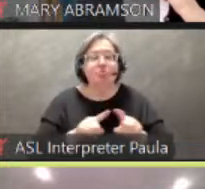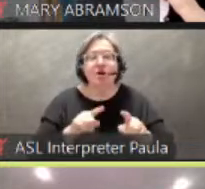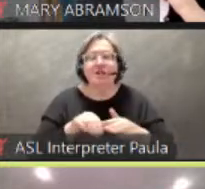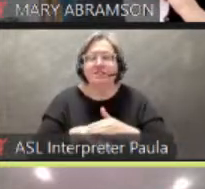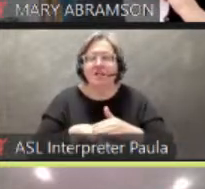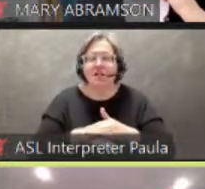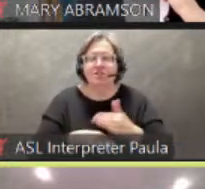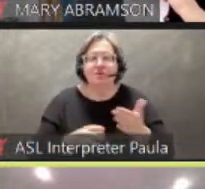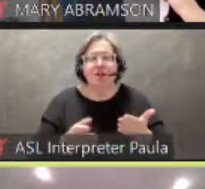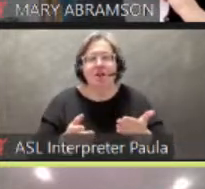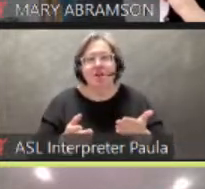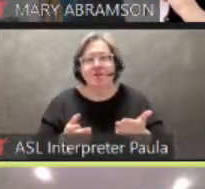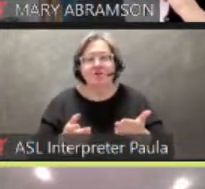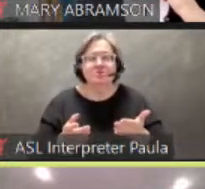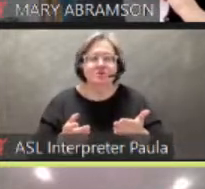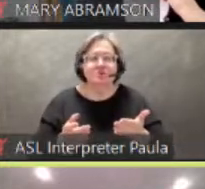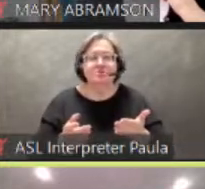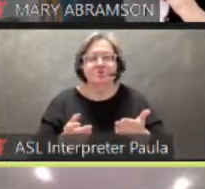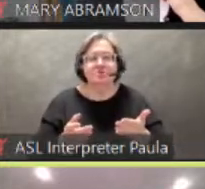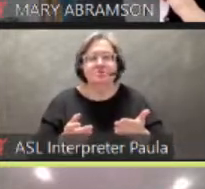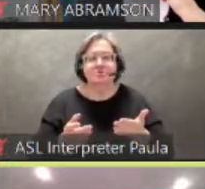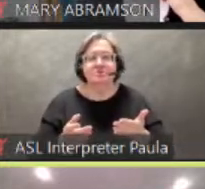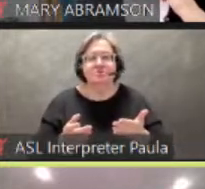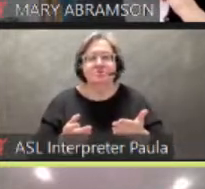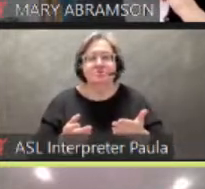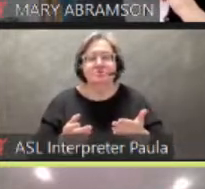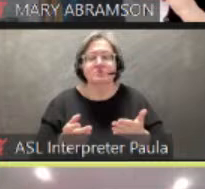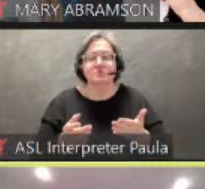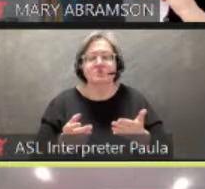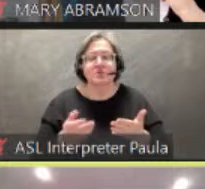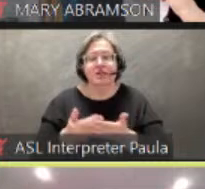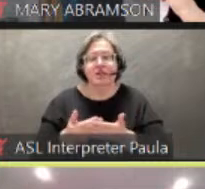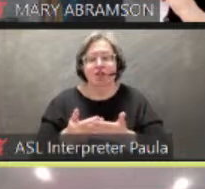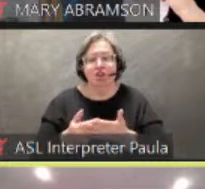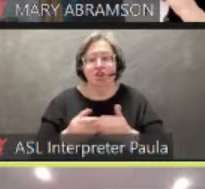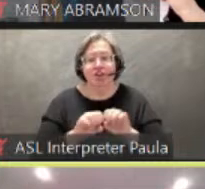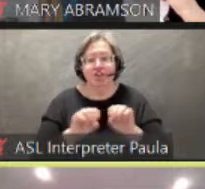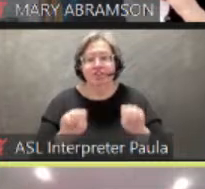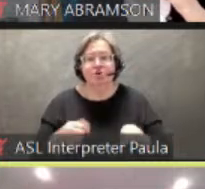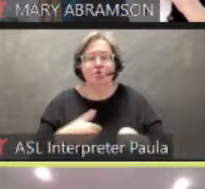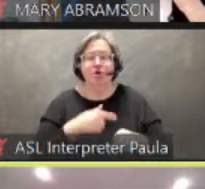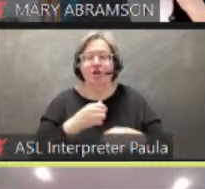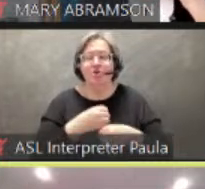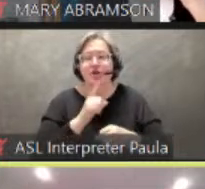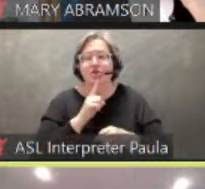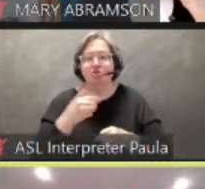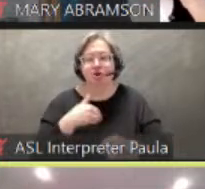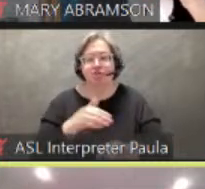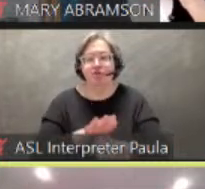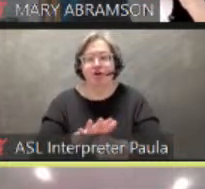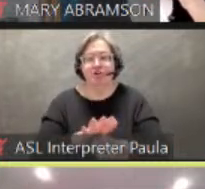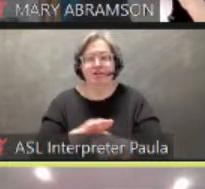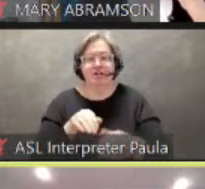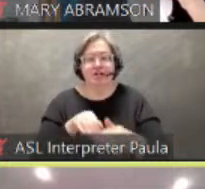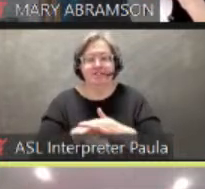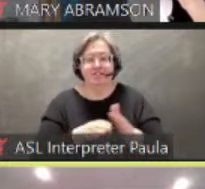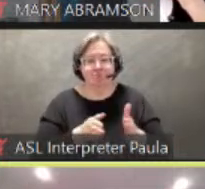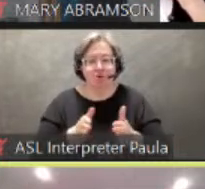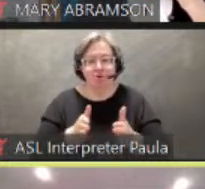accessibility, definitely within the vicinity of the station, we're ensuring that there's an adequate accessible route.